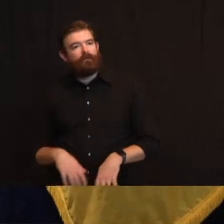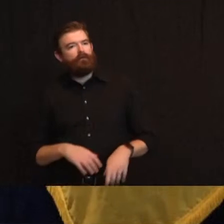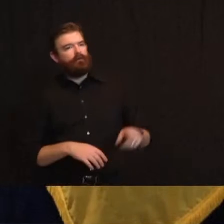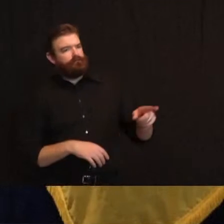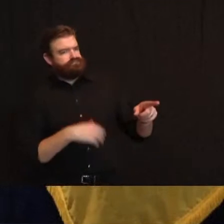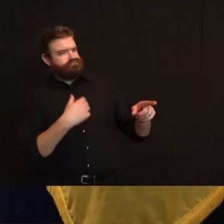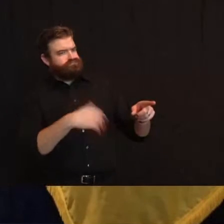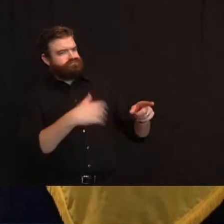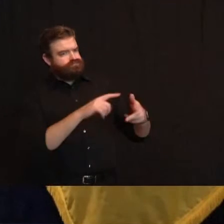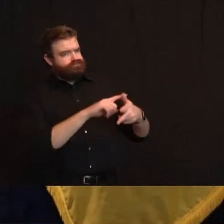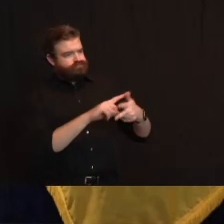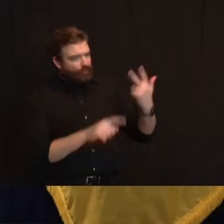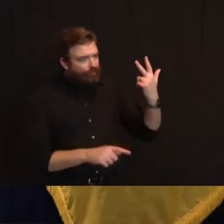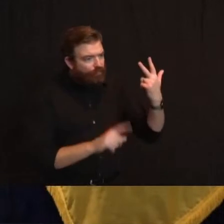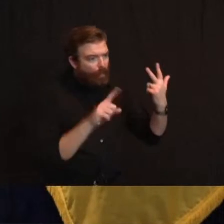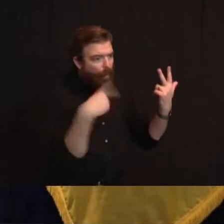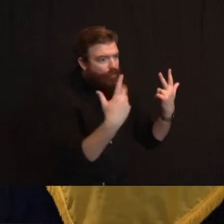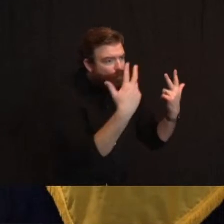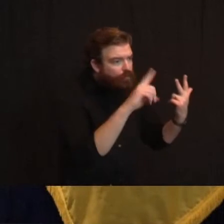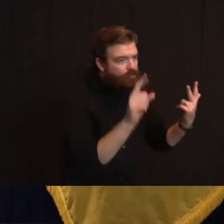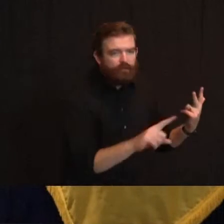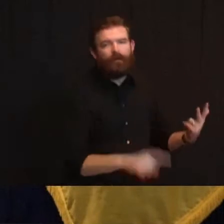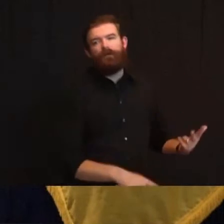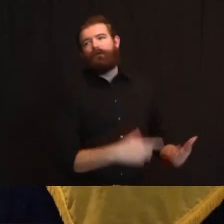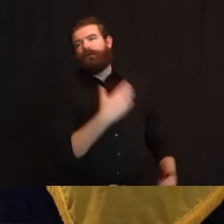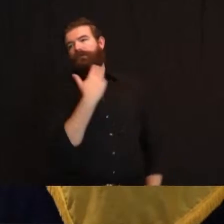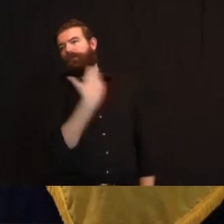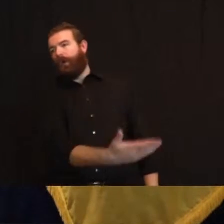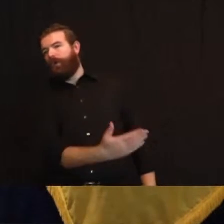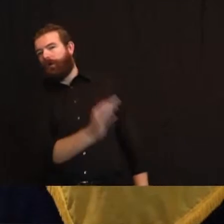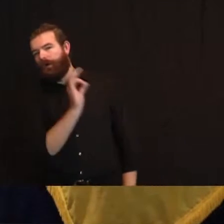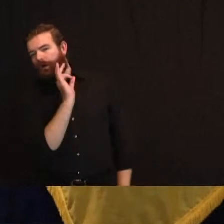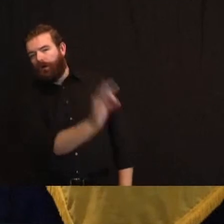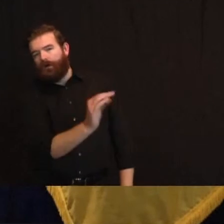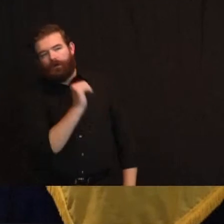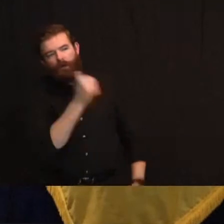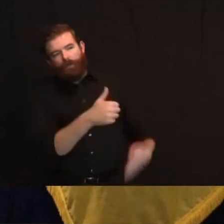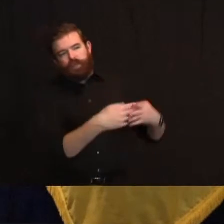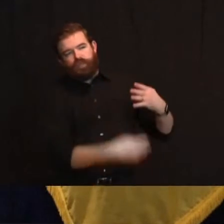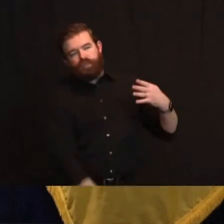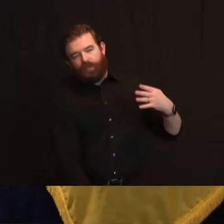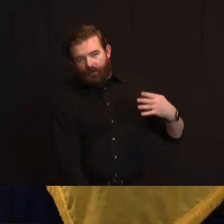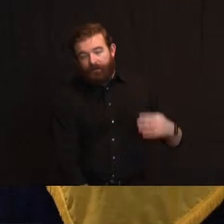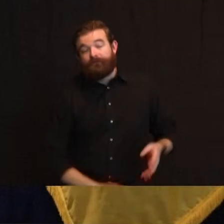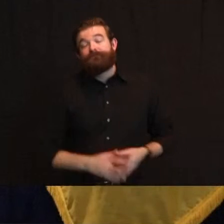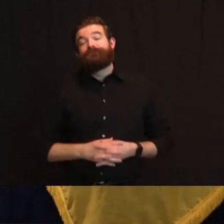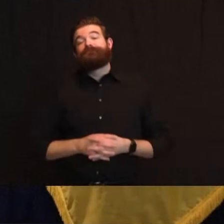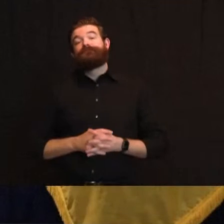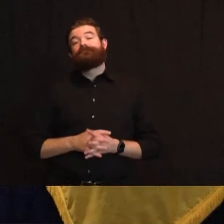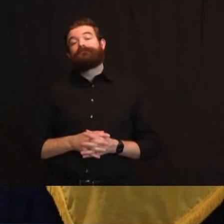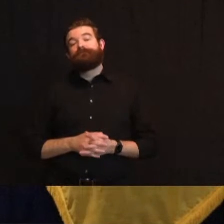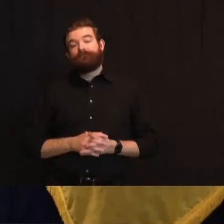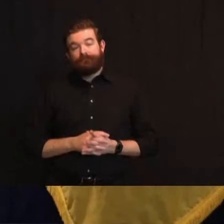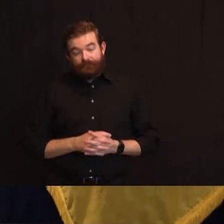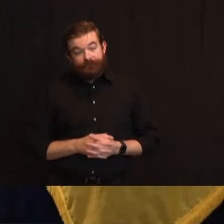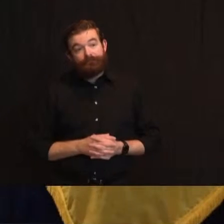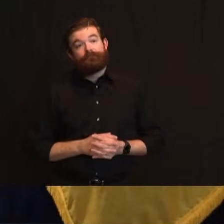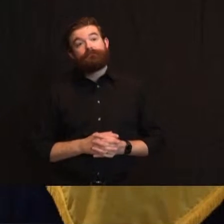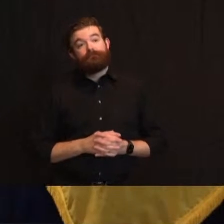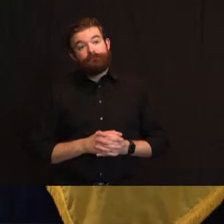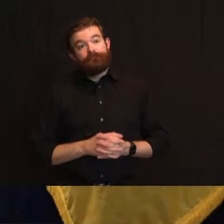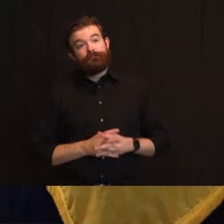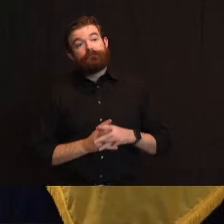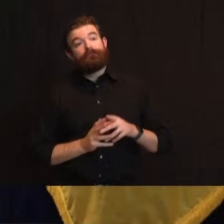Judy, I'm not aware of a plan B on our aspirations to get 70% of the state vaccinated. We want to get